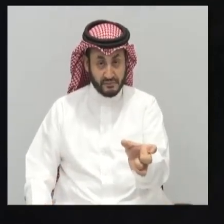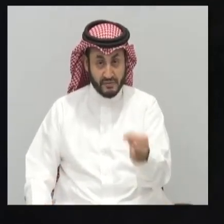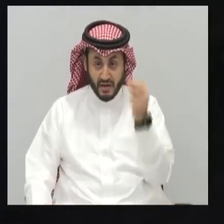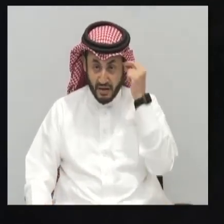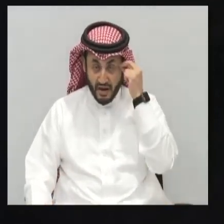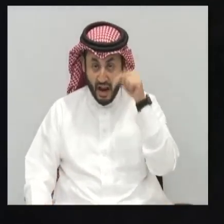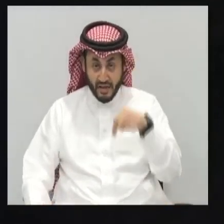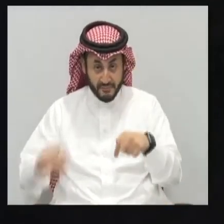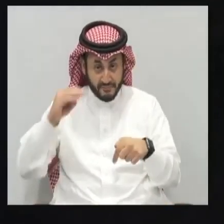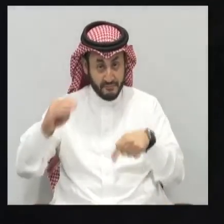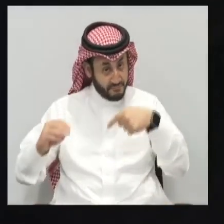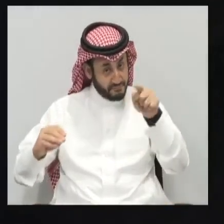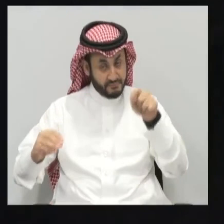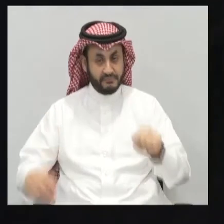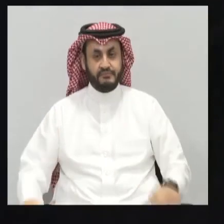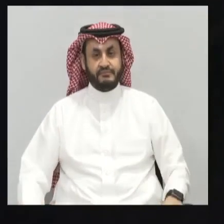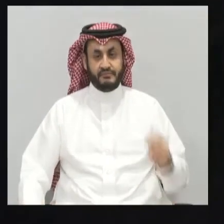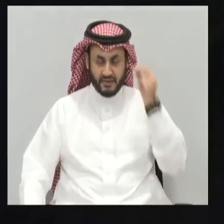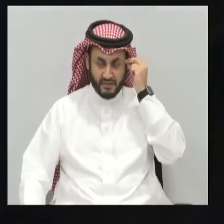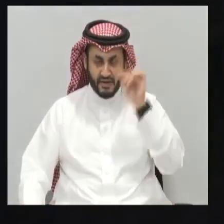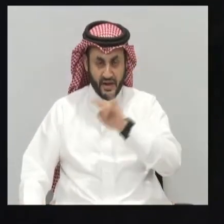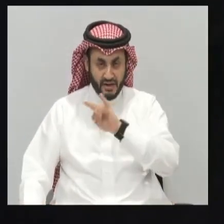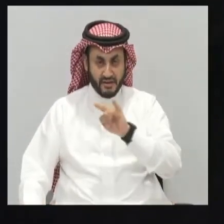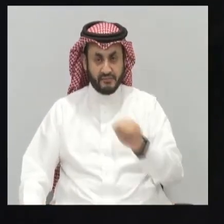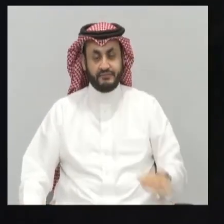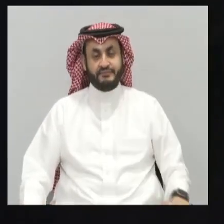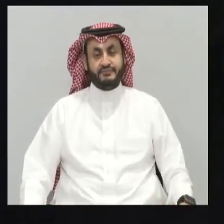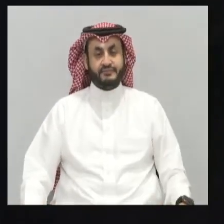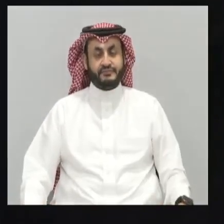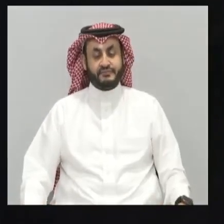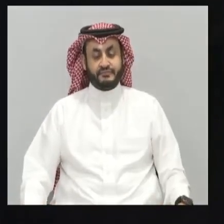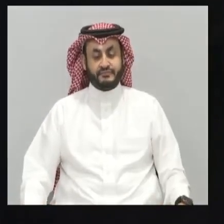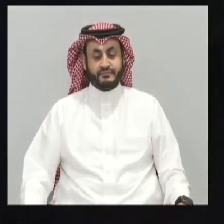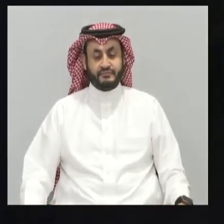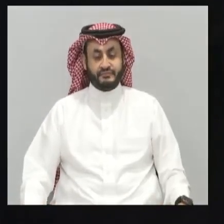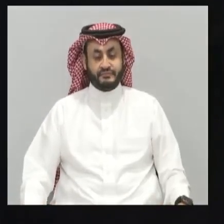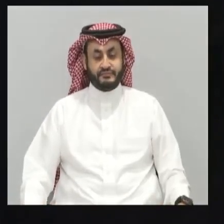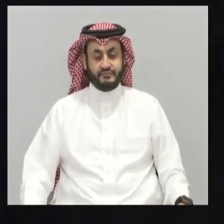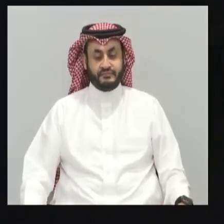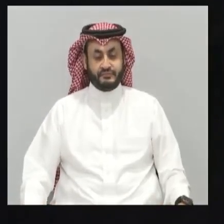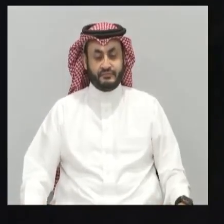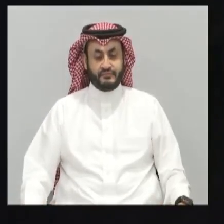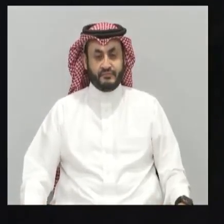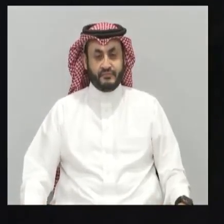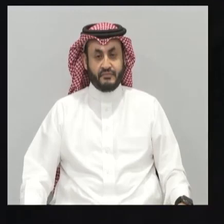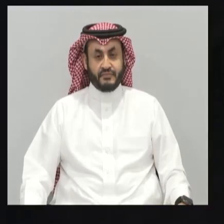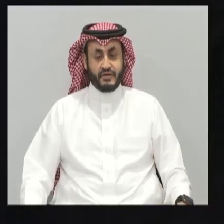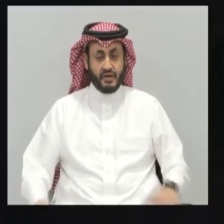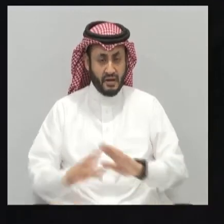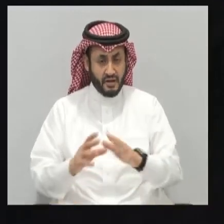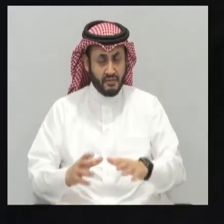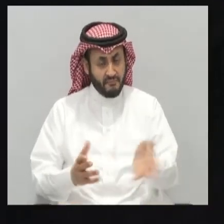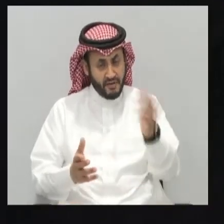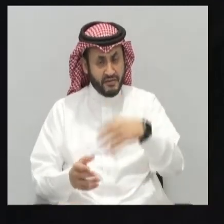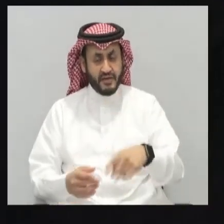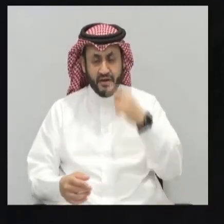at the picture. Here we have eat and look at the picture. So we are going to check the answers